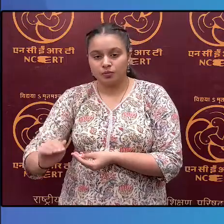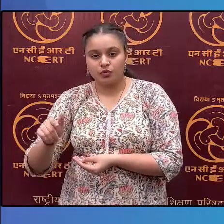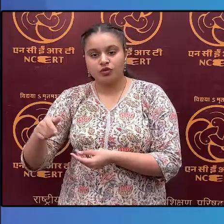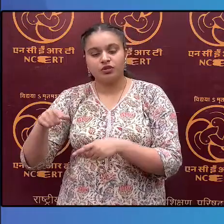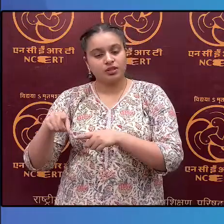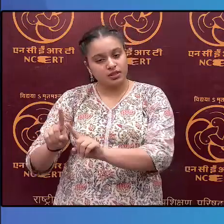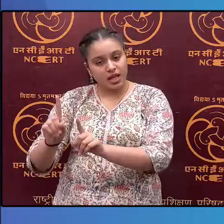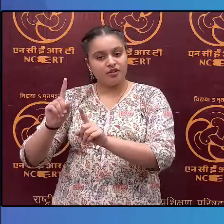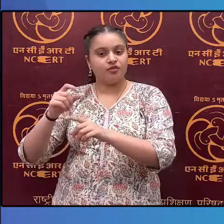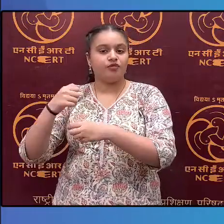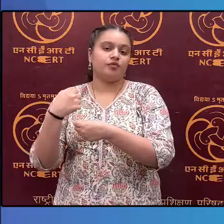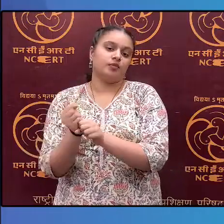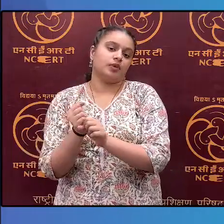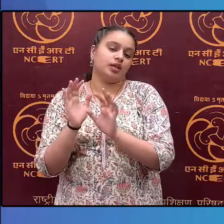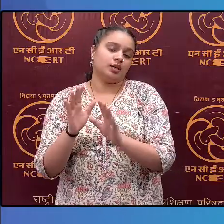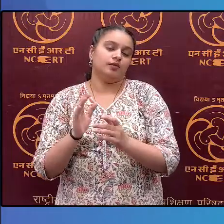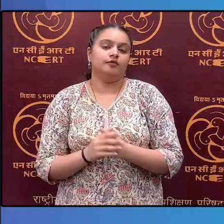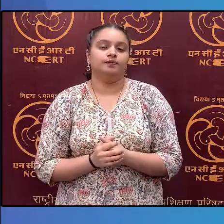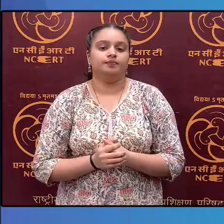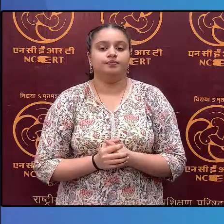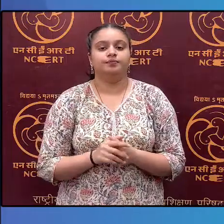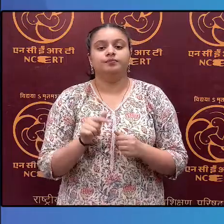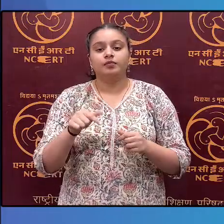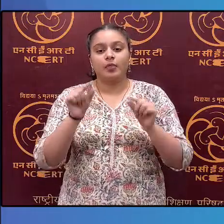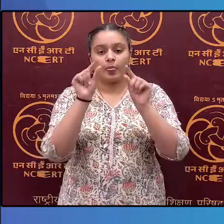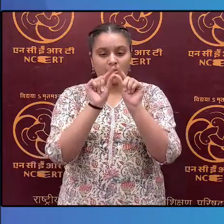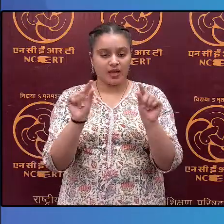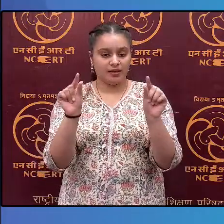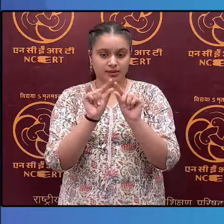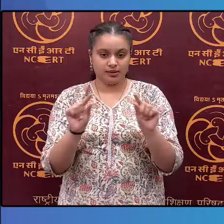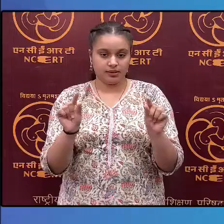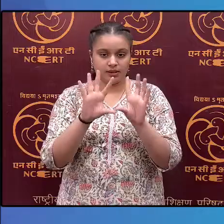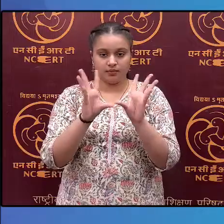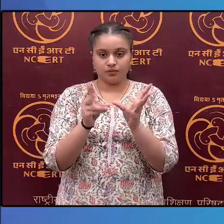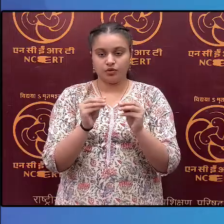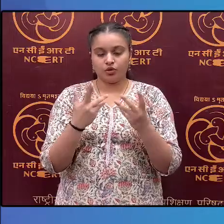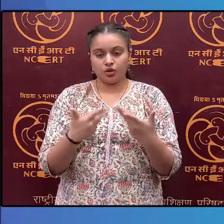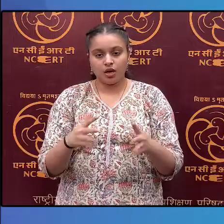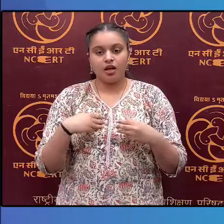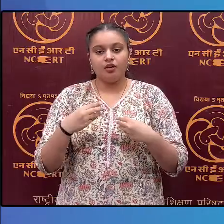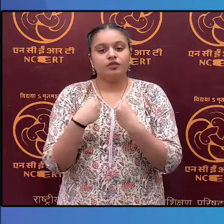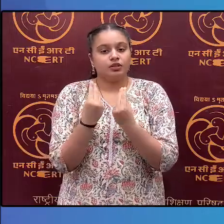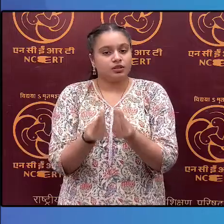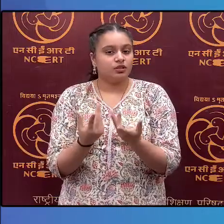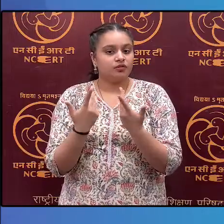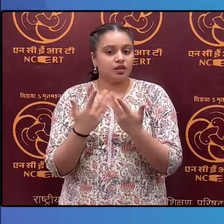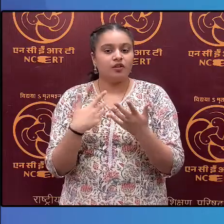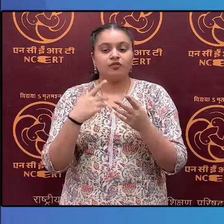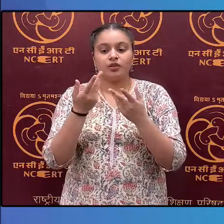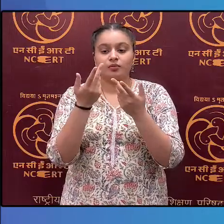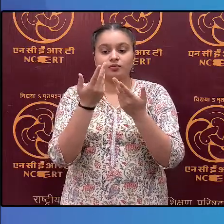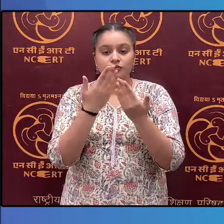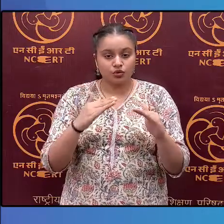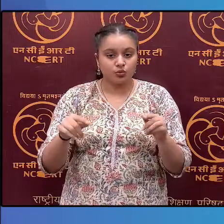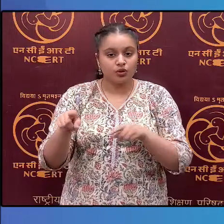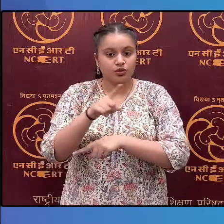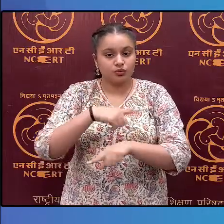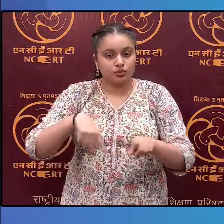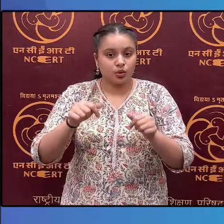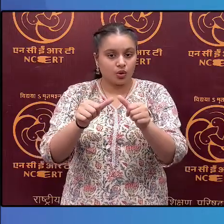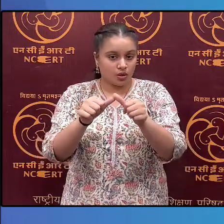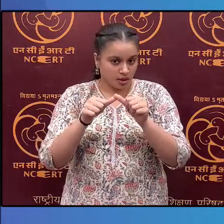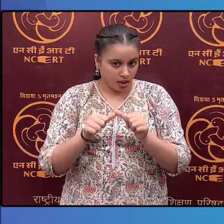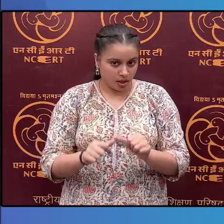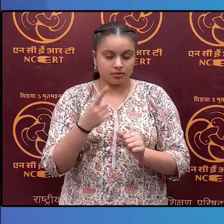after getting taught by Meena. So these were the statements that were given to you, and the viewer must have guessed the answers